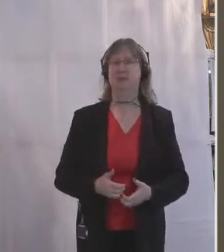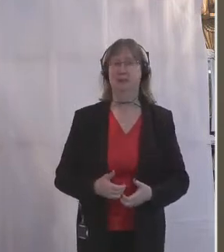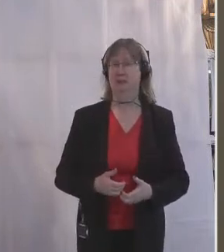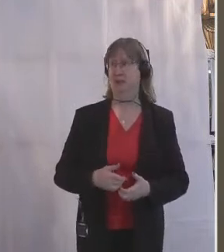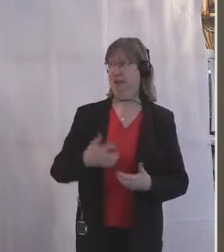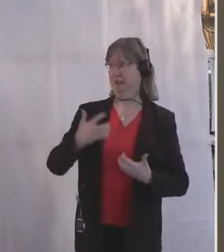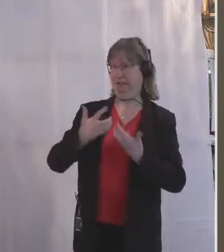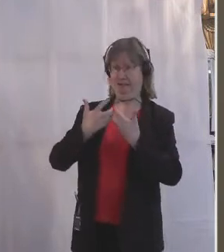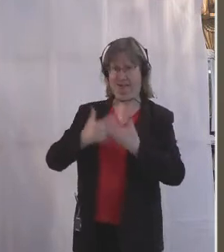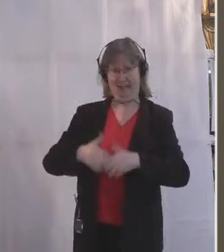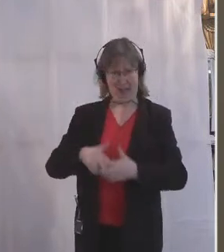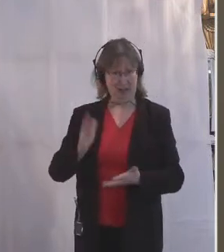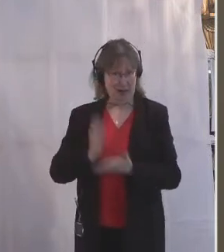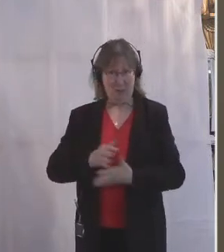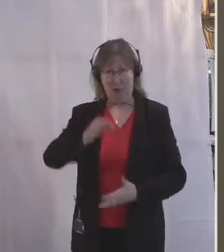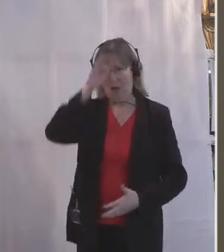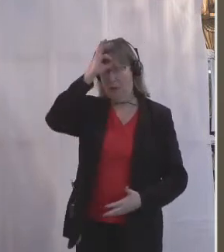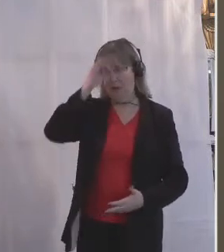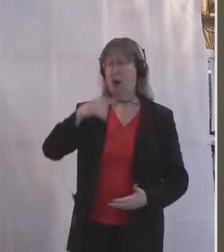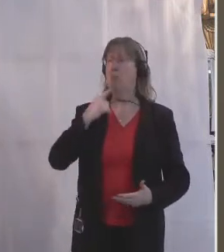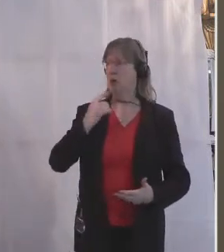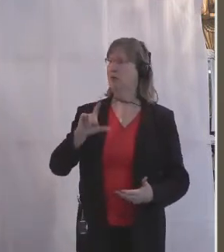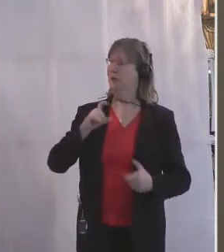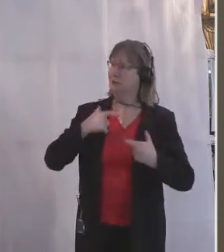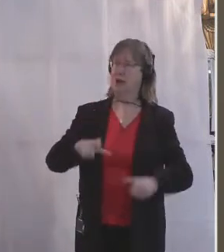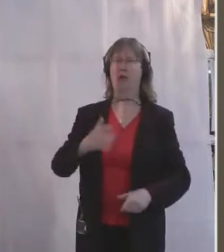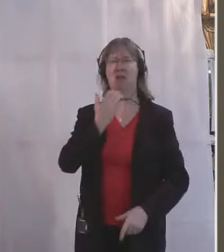technology, but I didn't let that stop me.